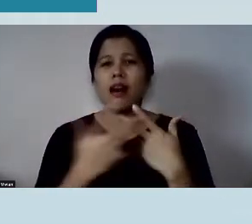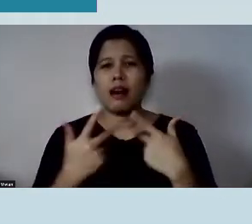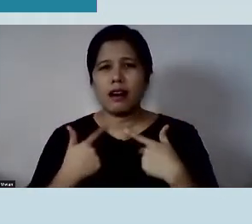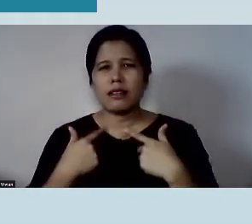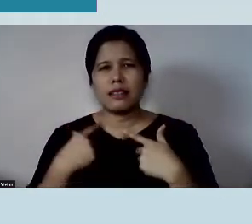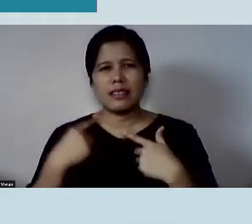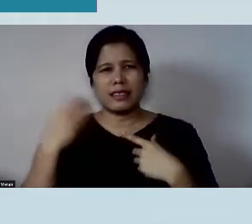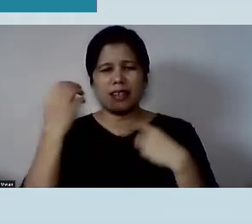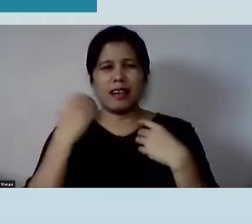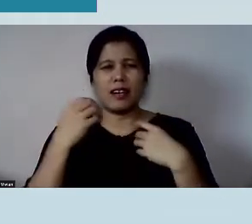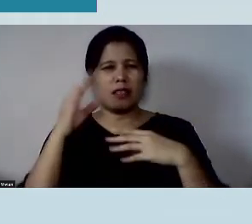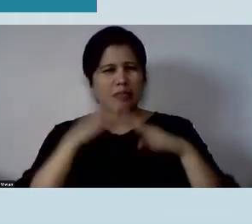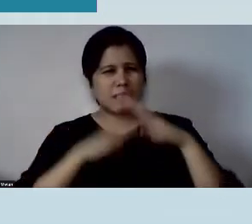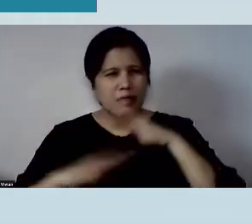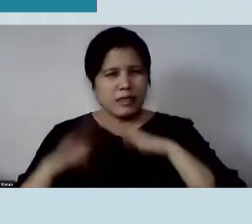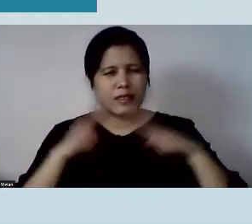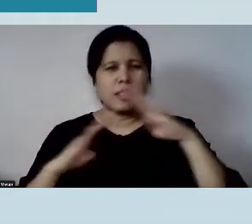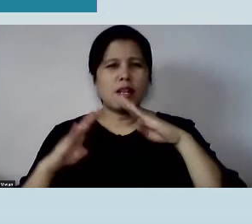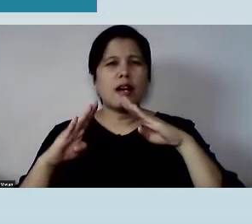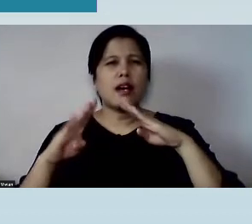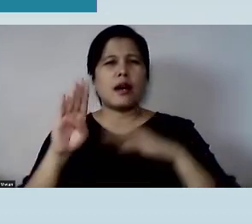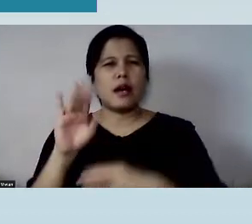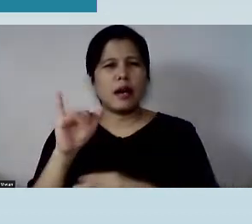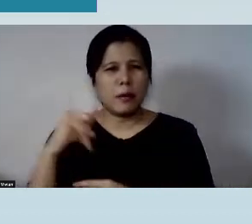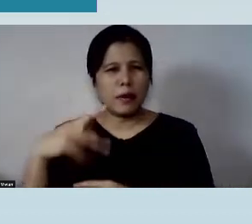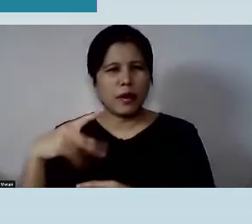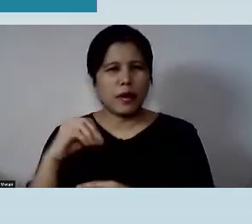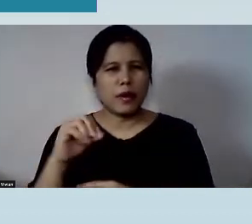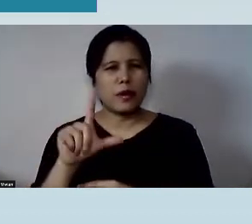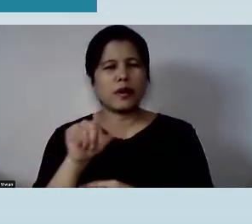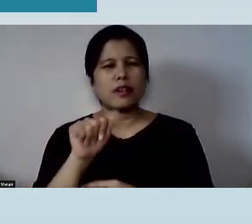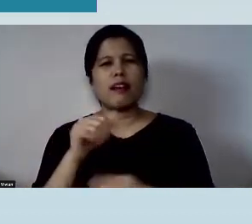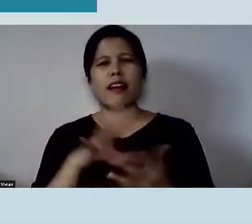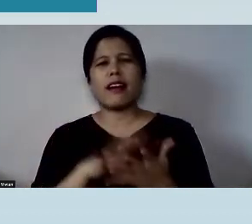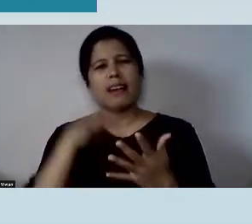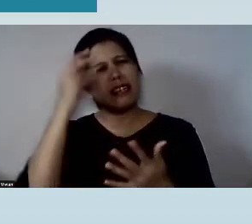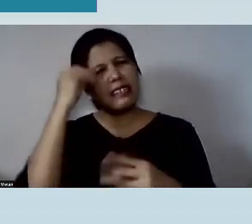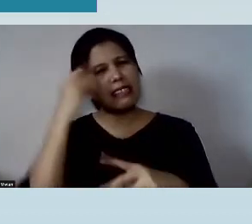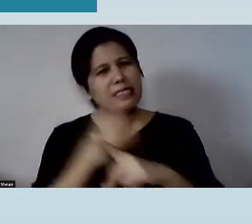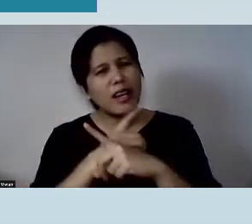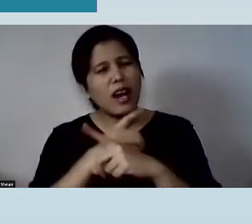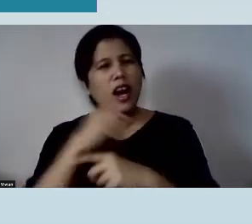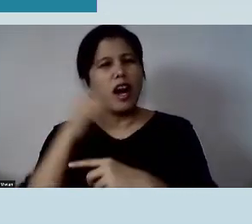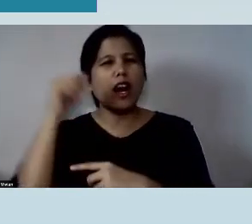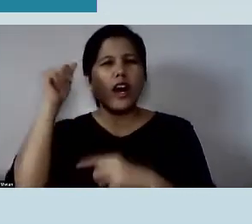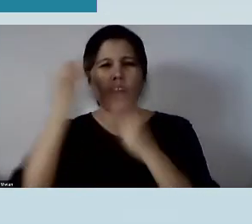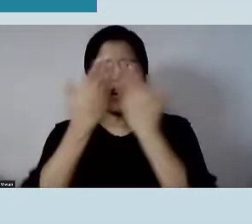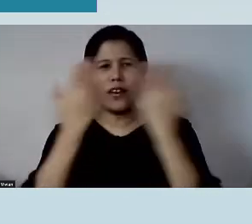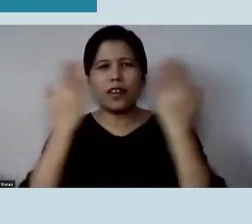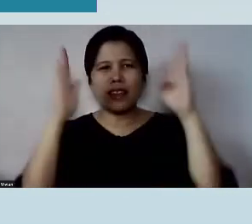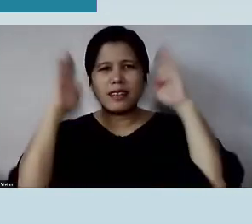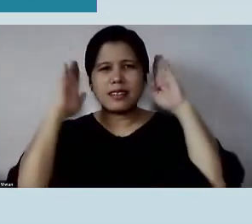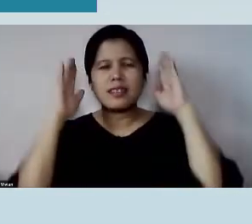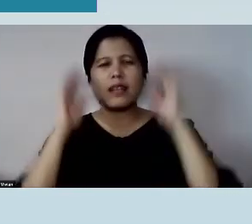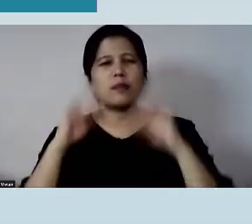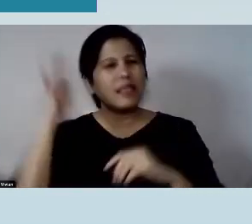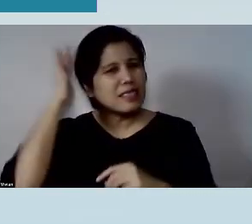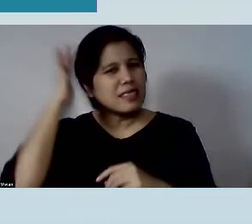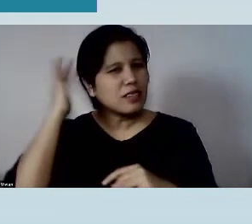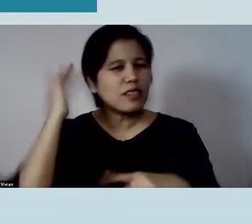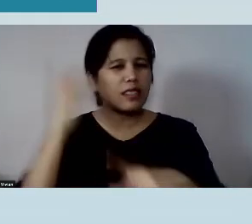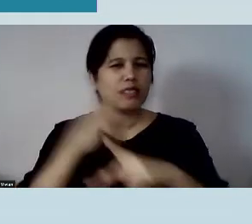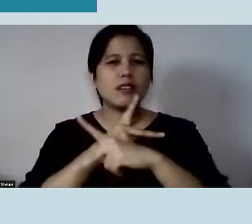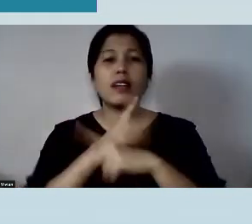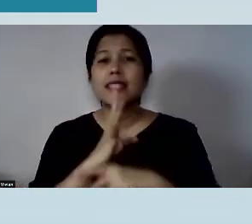anxiety, sadness, depression, bipolar, learning disorder, autism, sensory integration disorder, and early speech